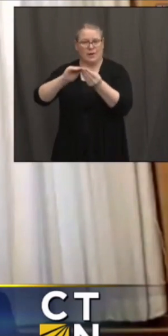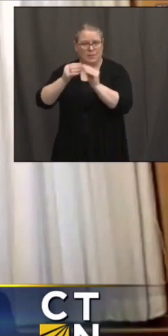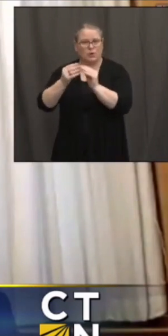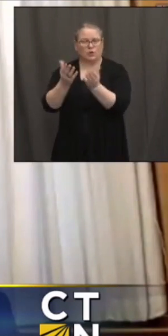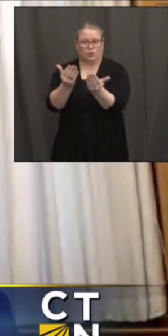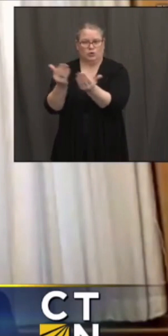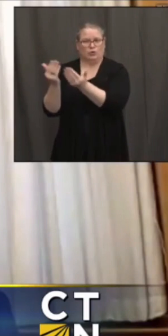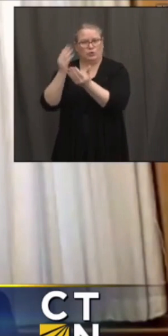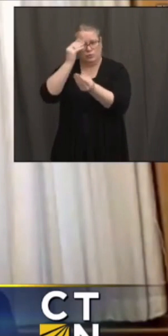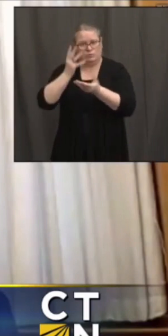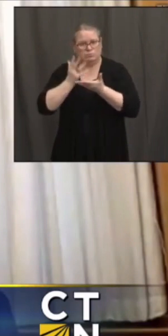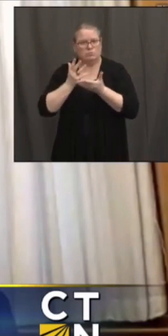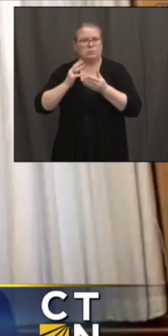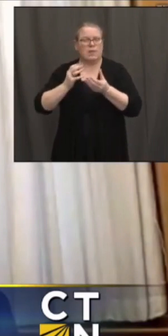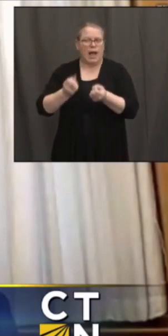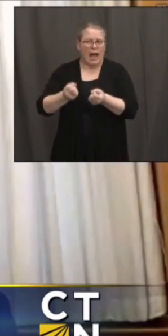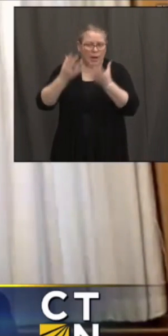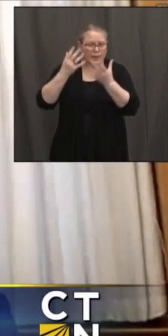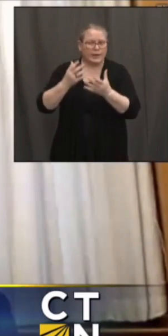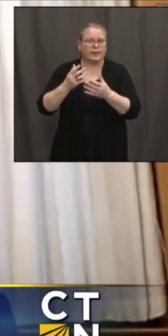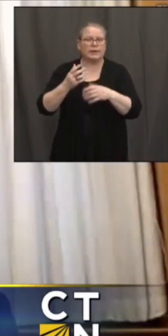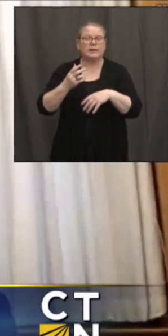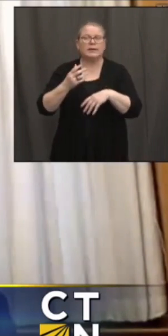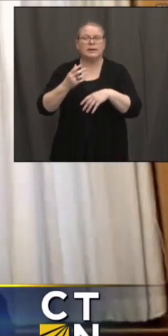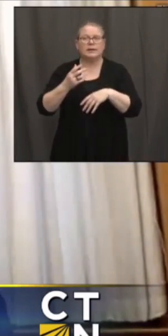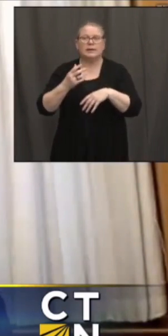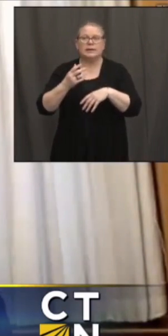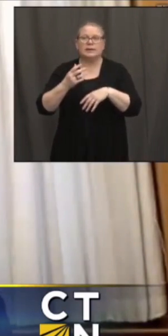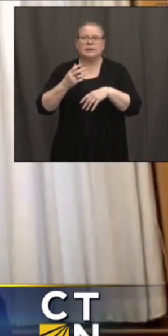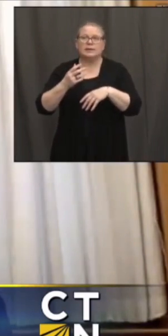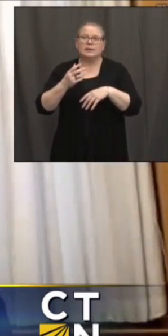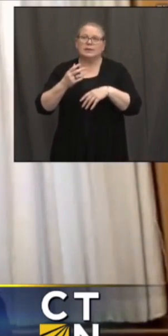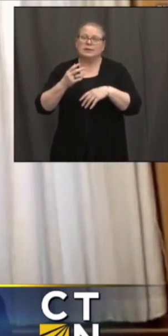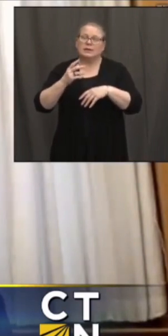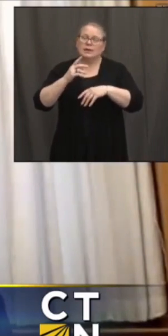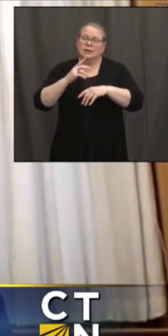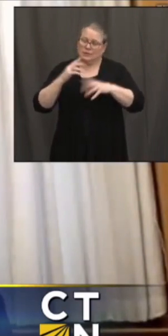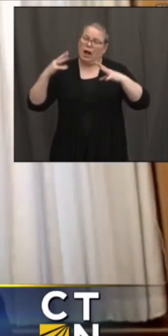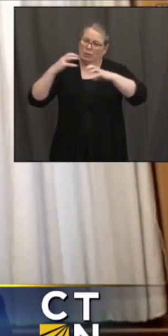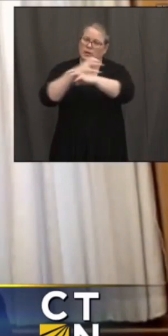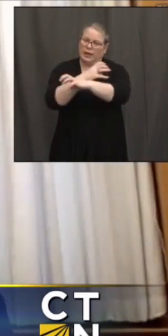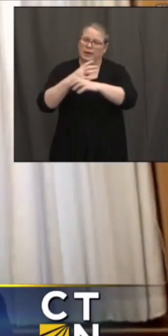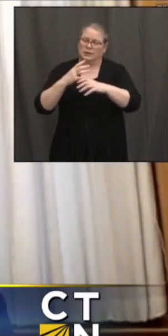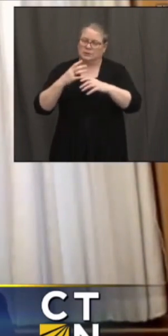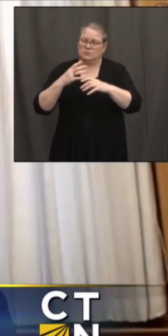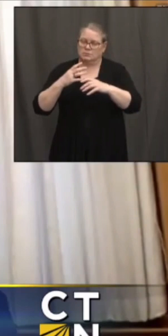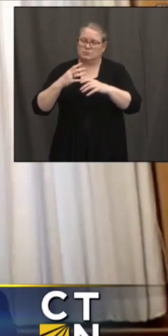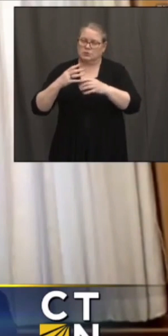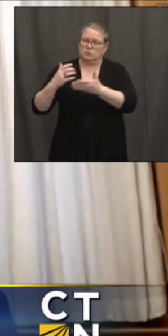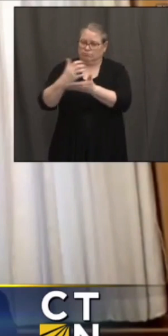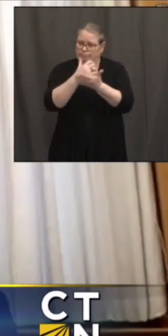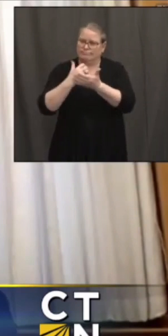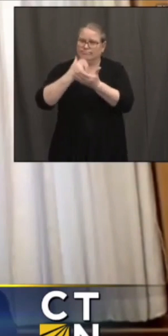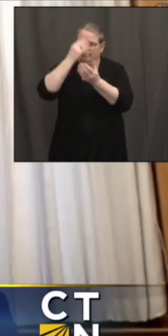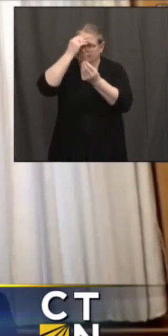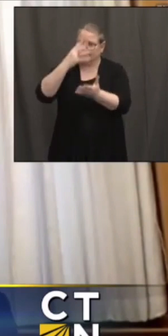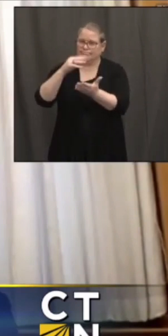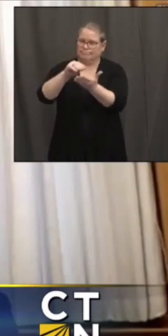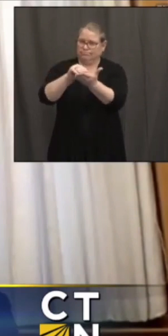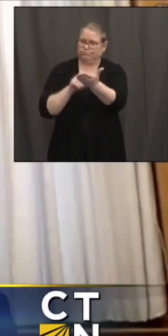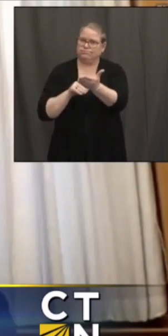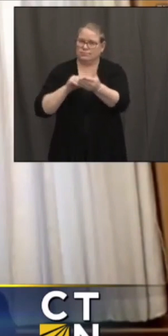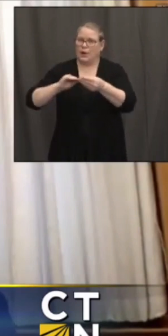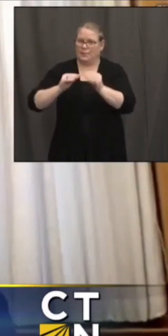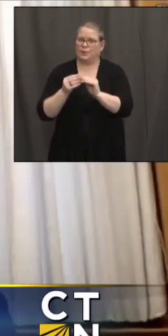and the homes. It is more complicated than you would think it is to get data, given people coming and going, how